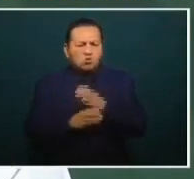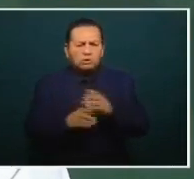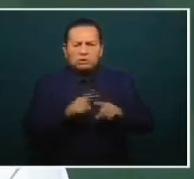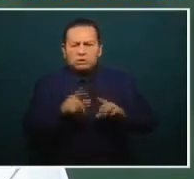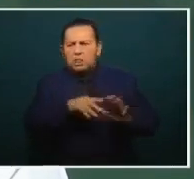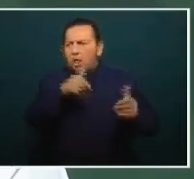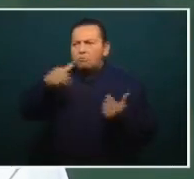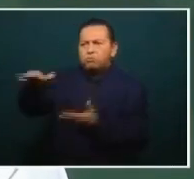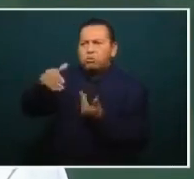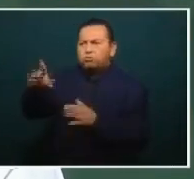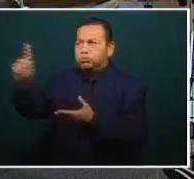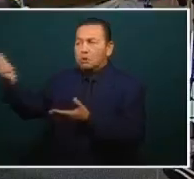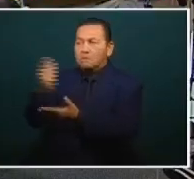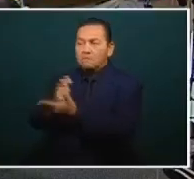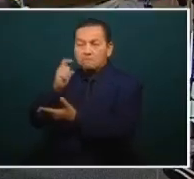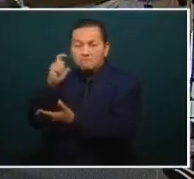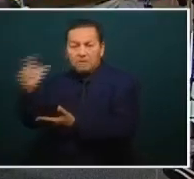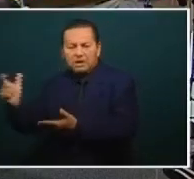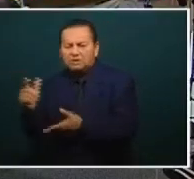Mexican products in the United States.